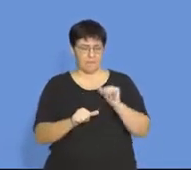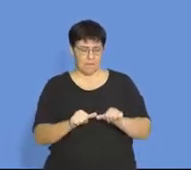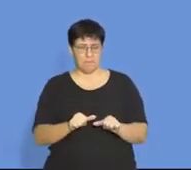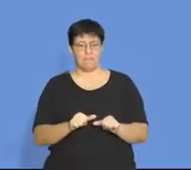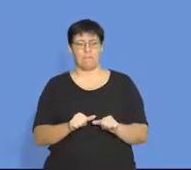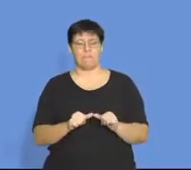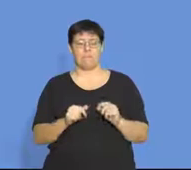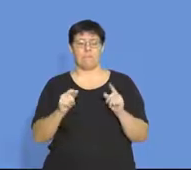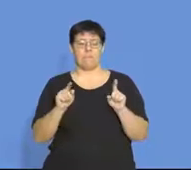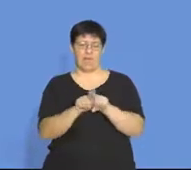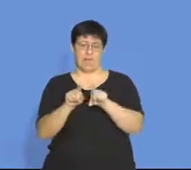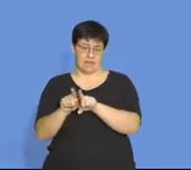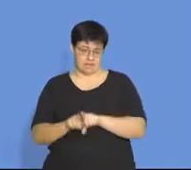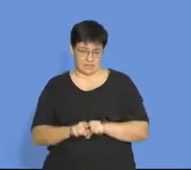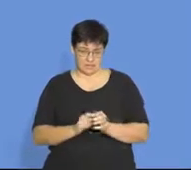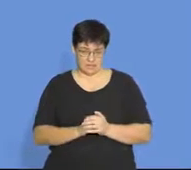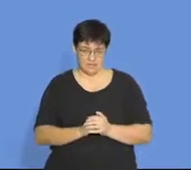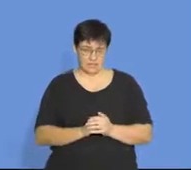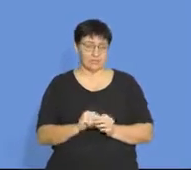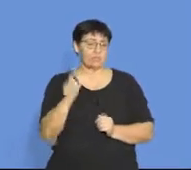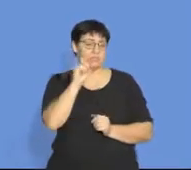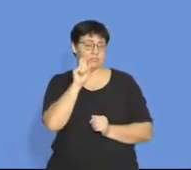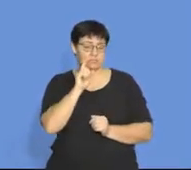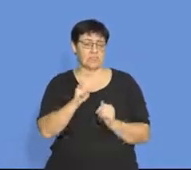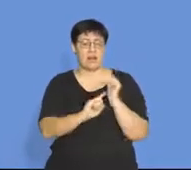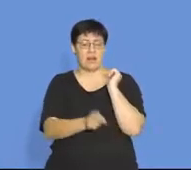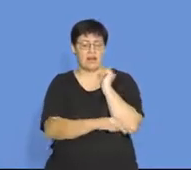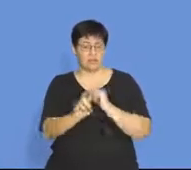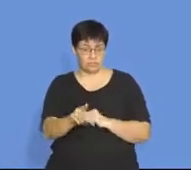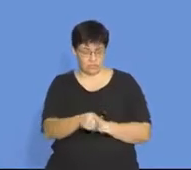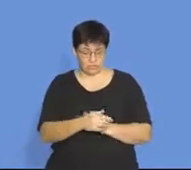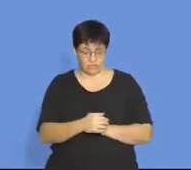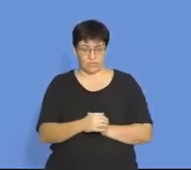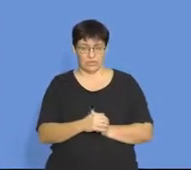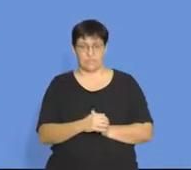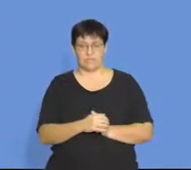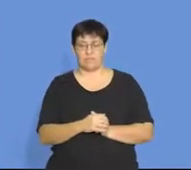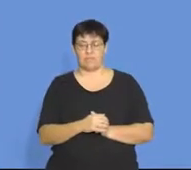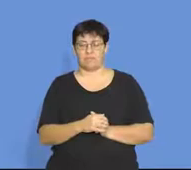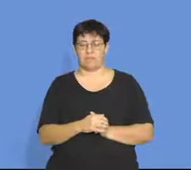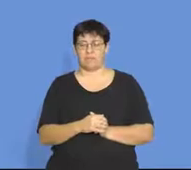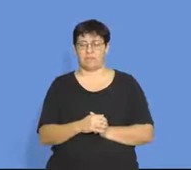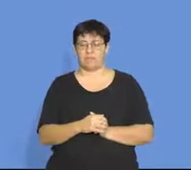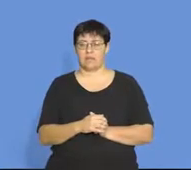ordered pairs. So to test with these last two, it will then